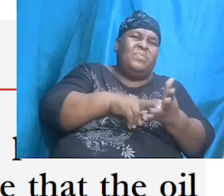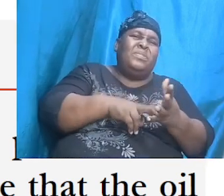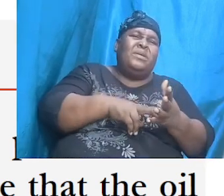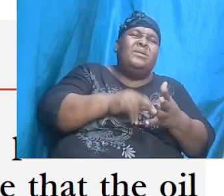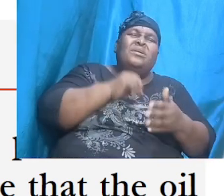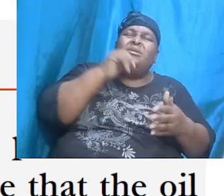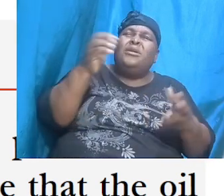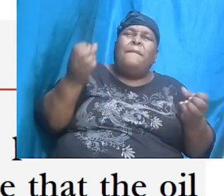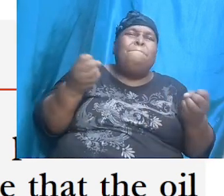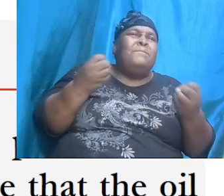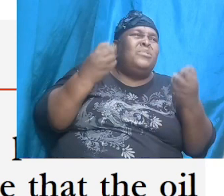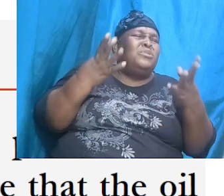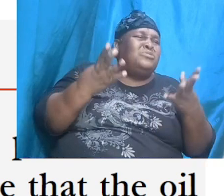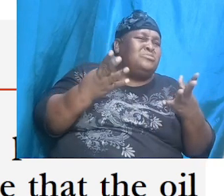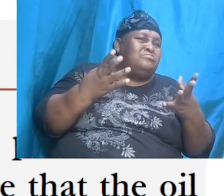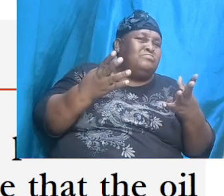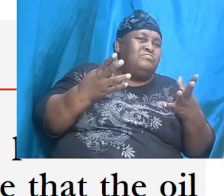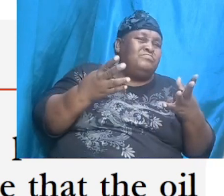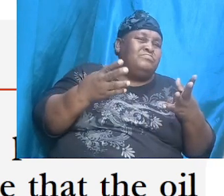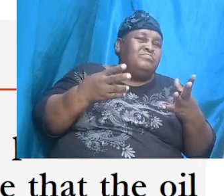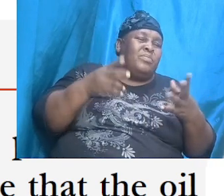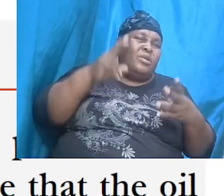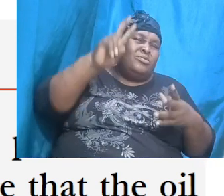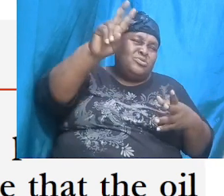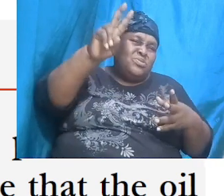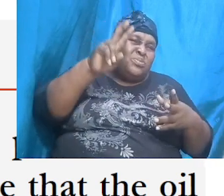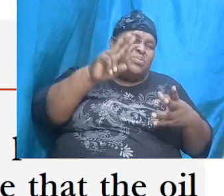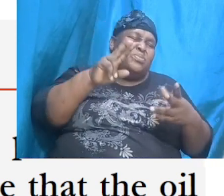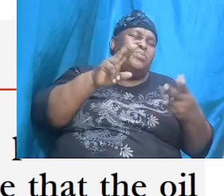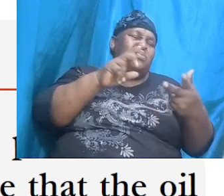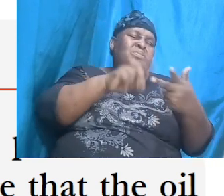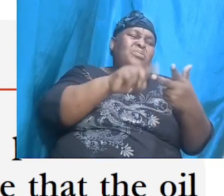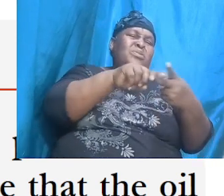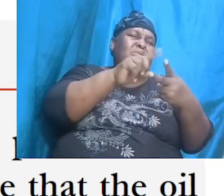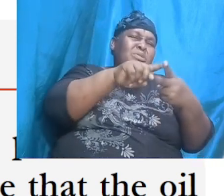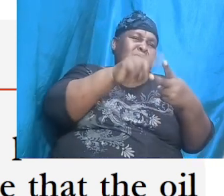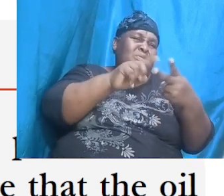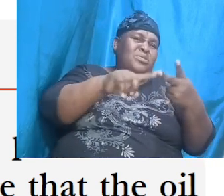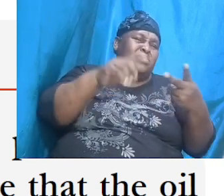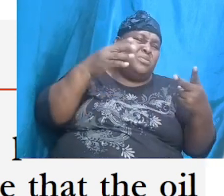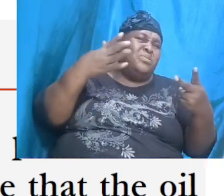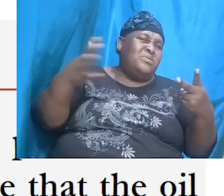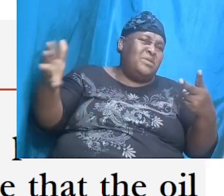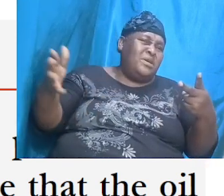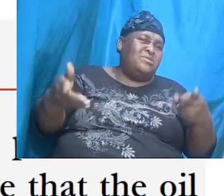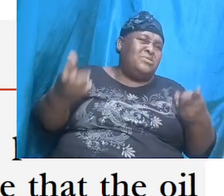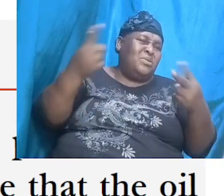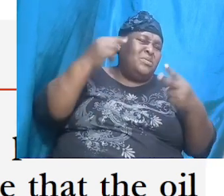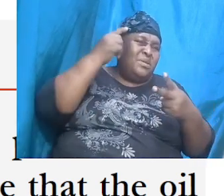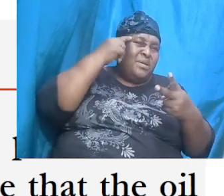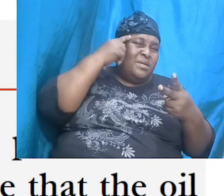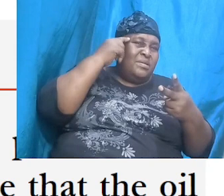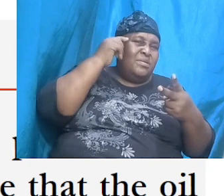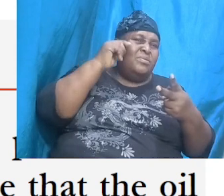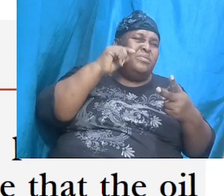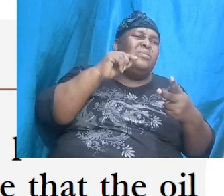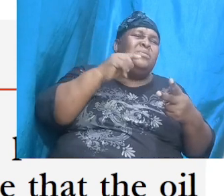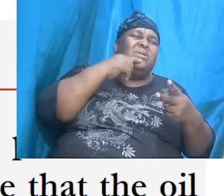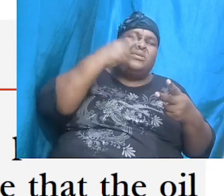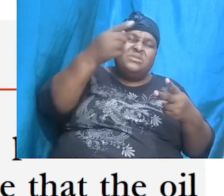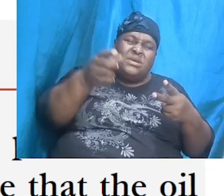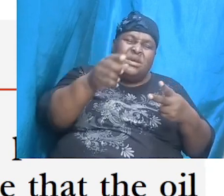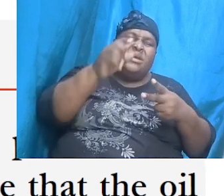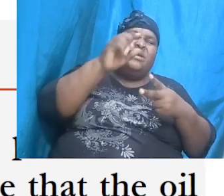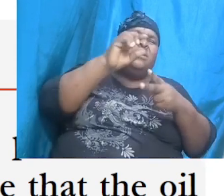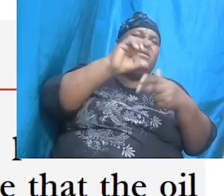much weight to it. But there are two things that comes to mind as it relates to the culture, praise God, of the